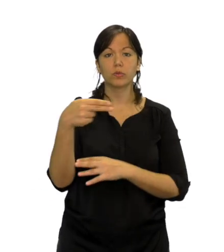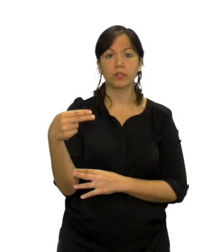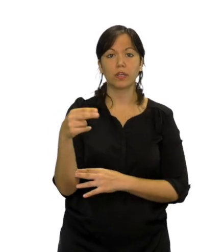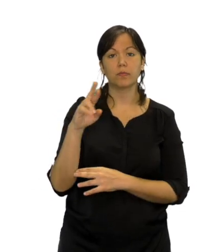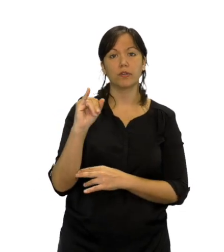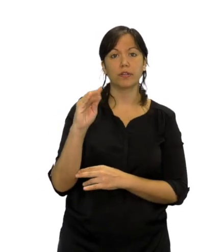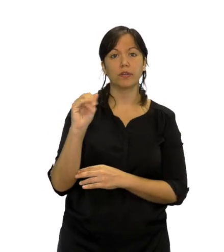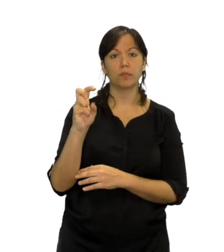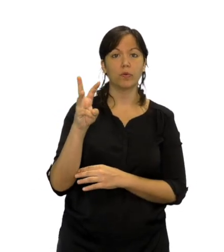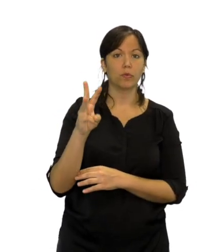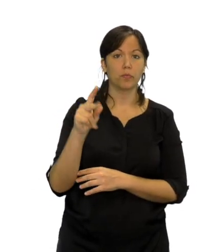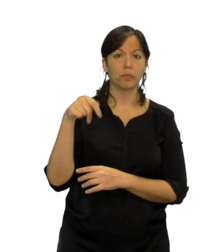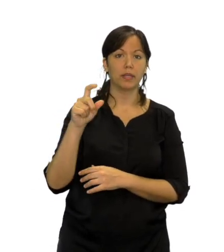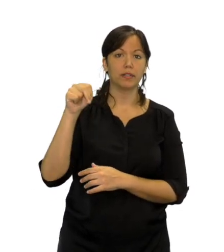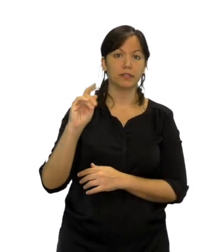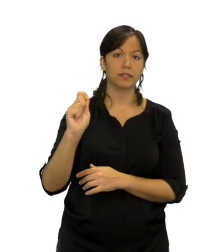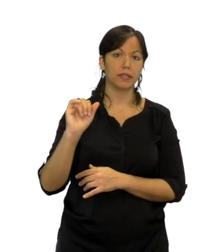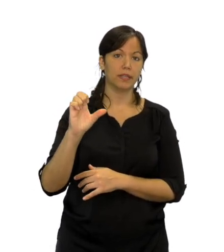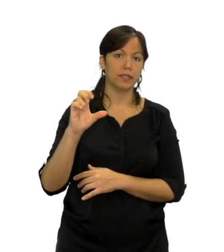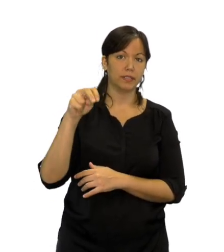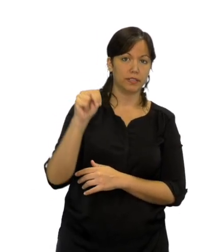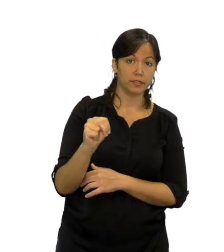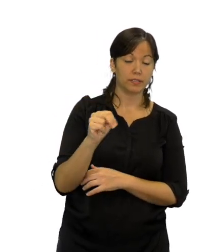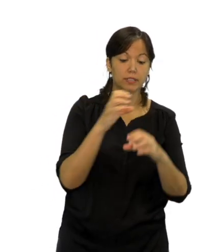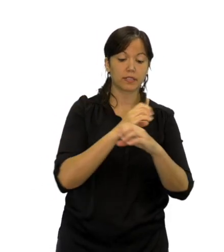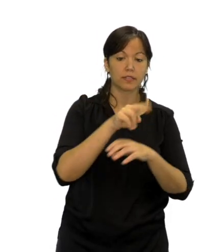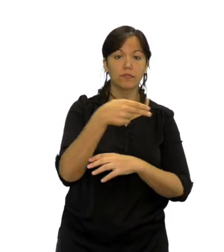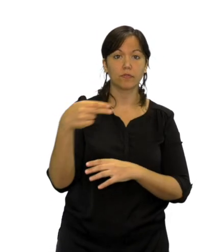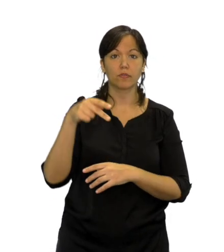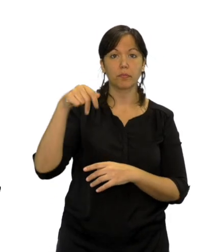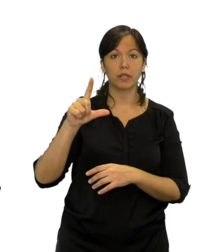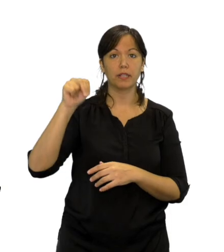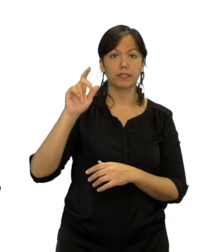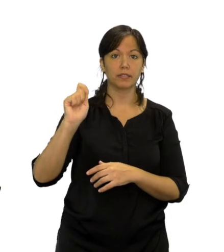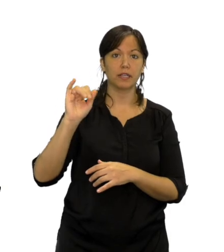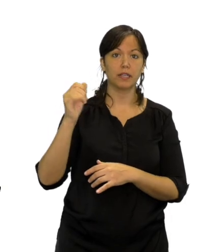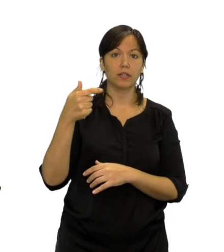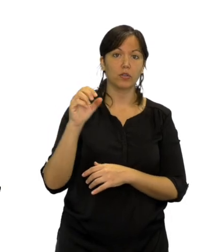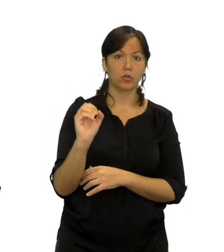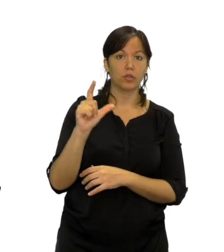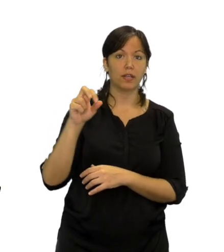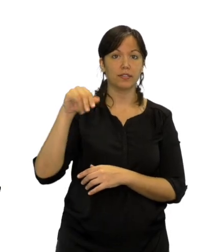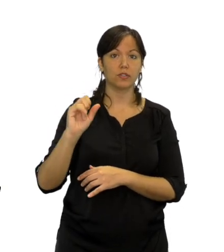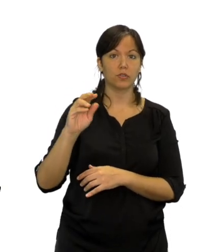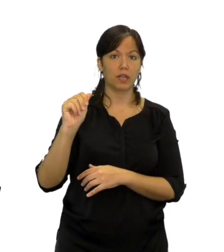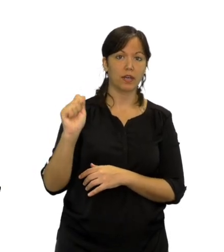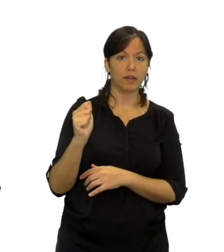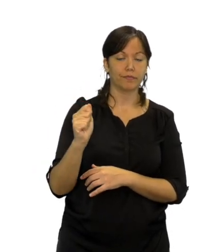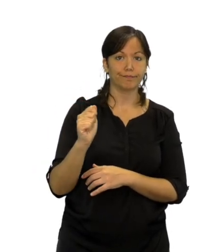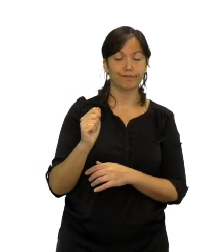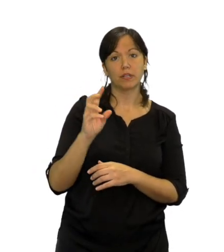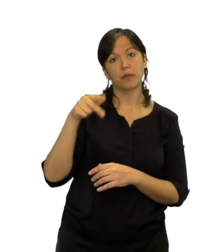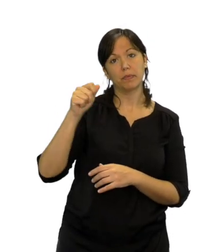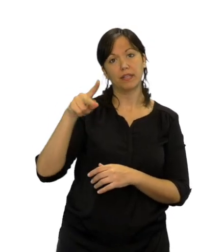Plantago lanceolata. Common name, ribwort plantain. Scientific name, Plantago